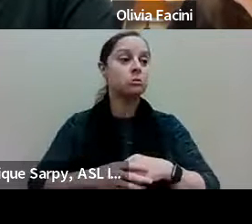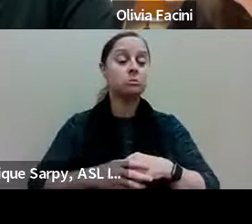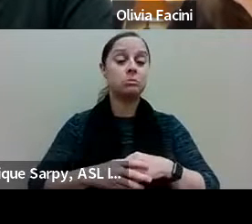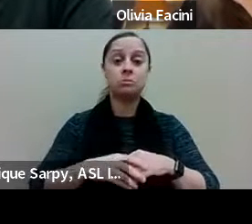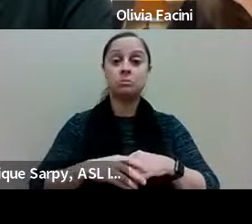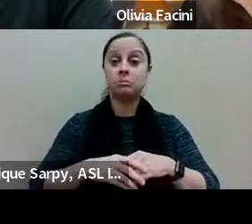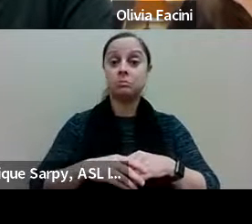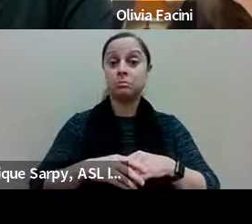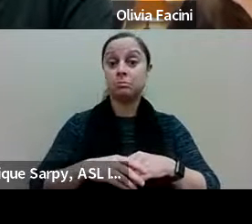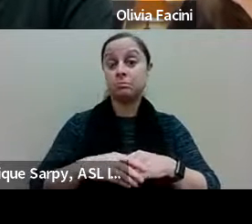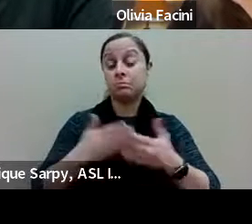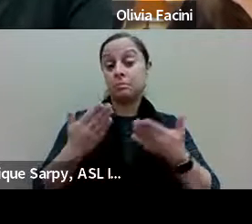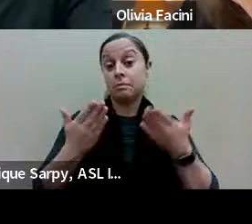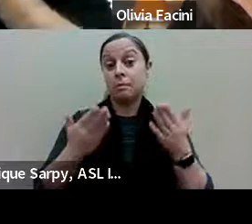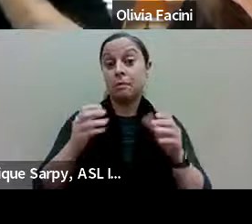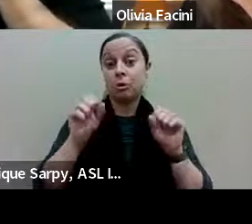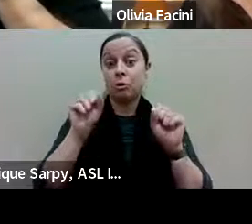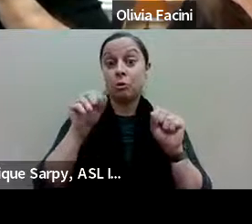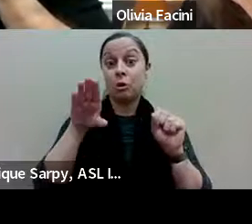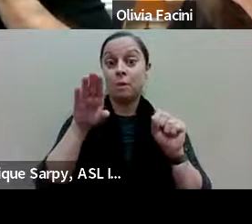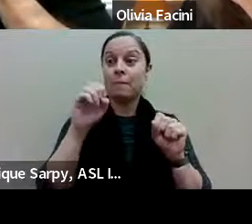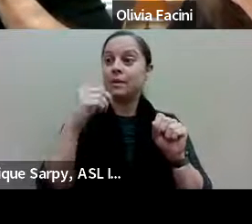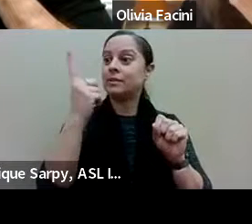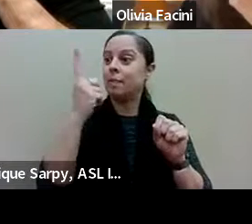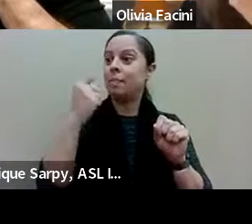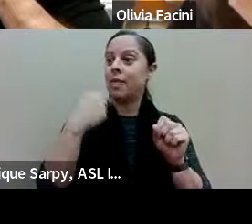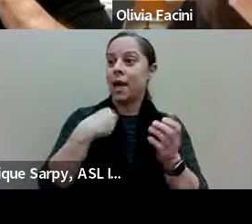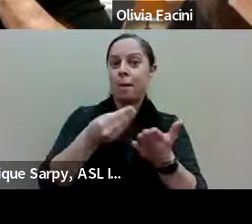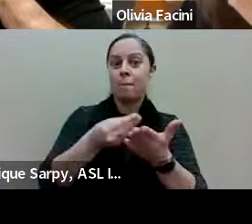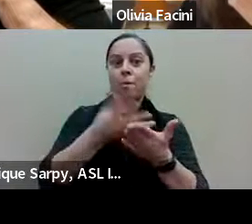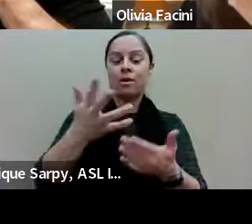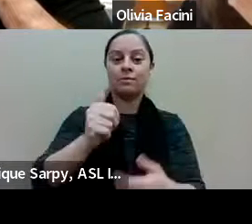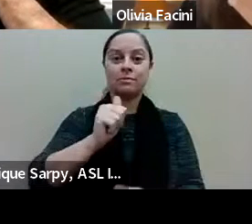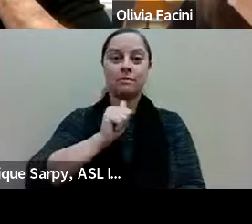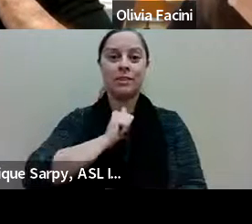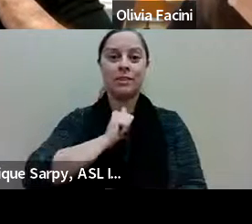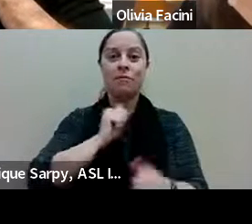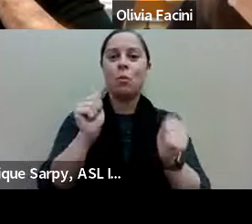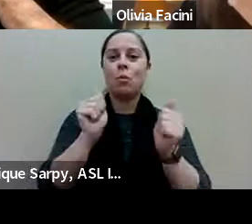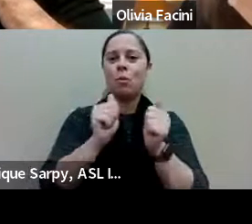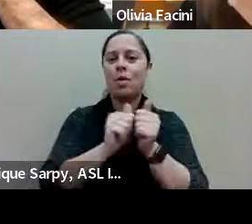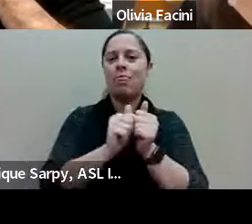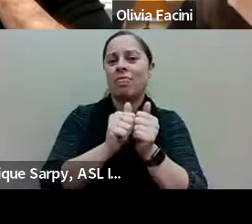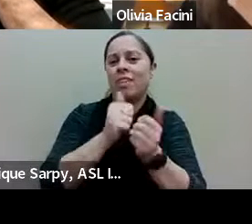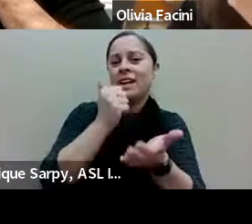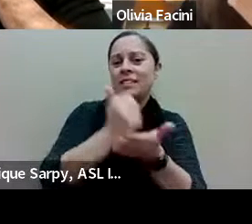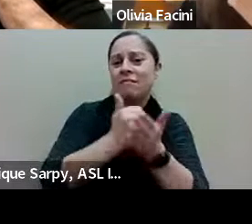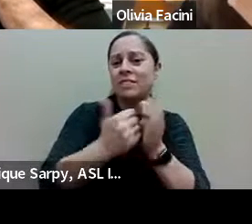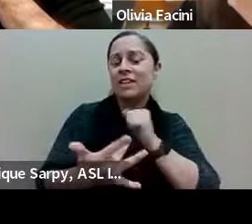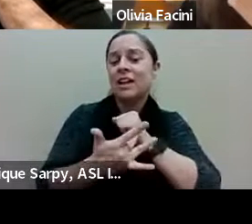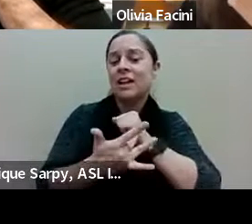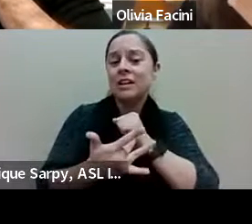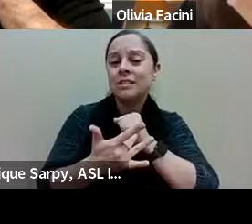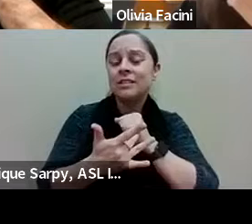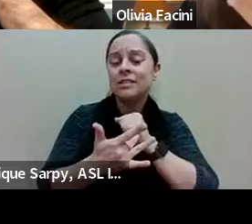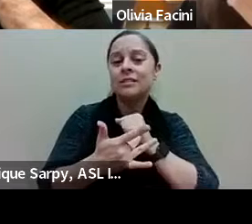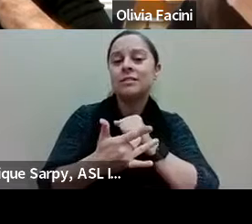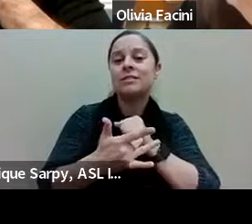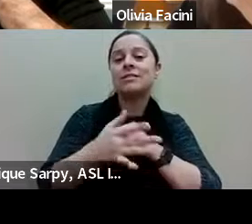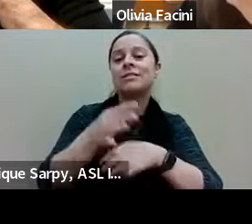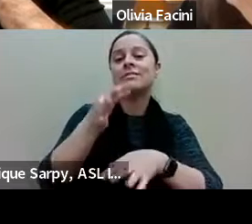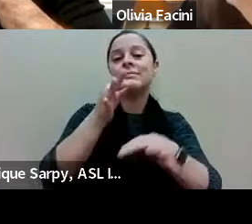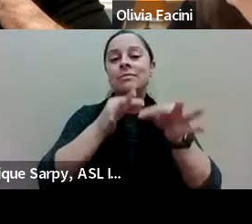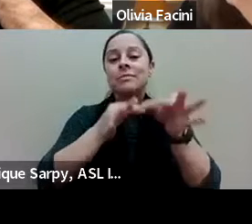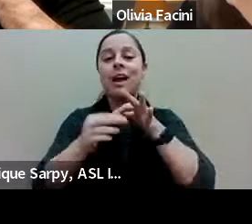could actually purchase online myself with the assistive technology that I use, versus me having to probably